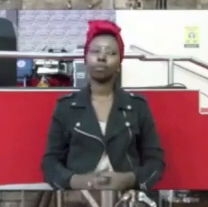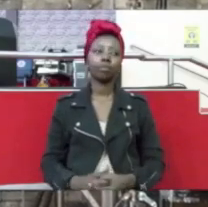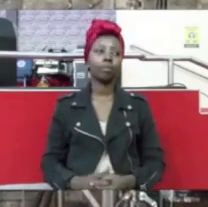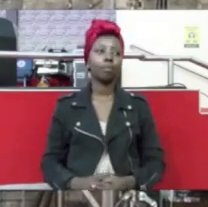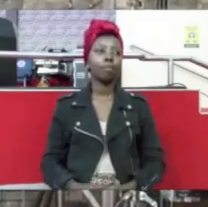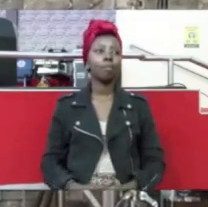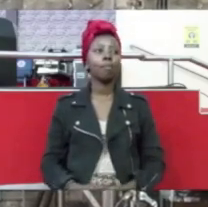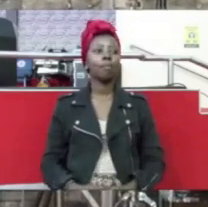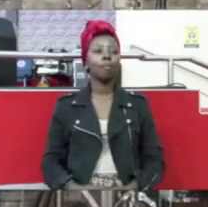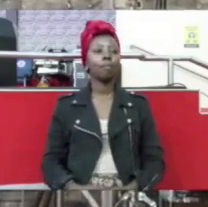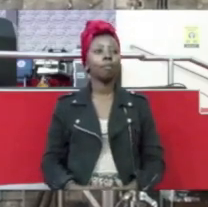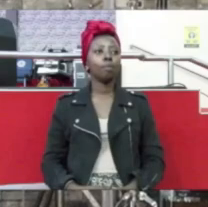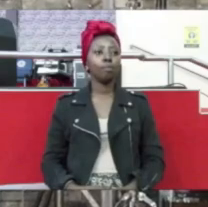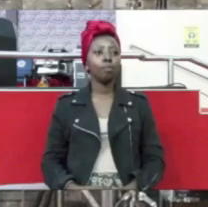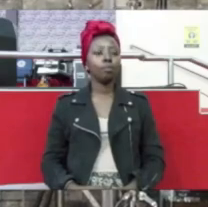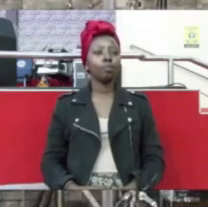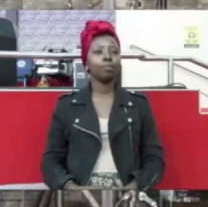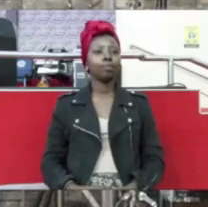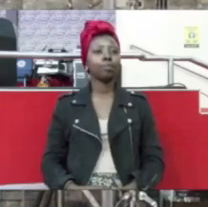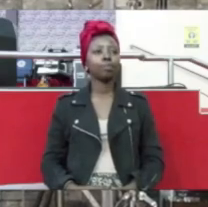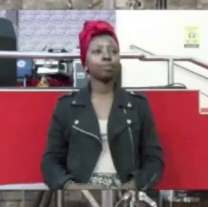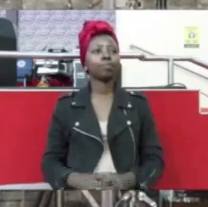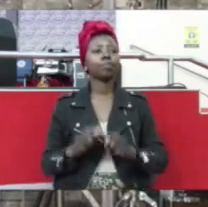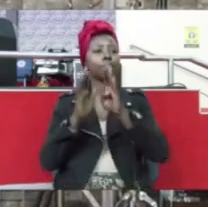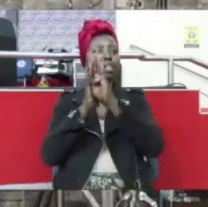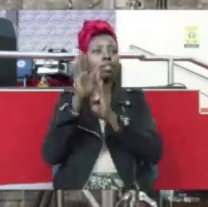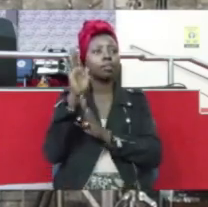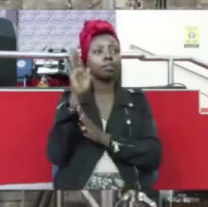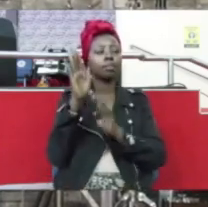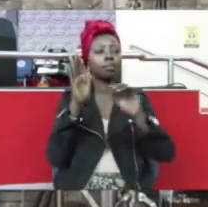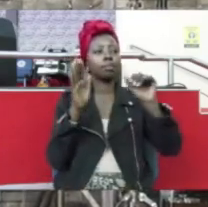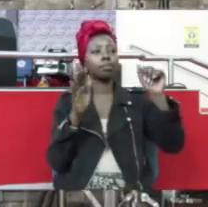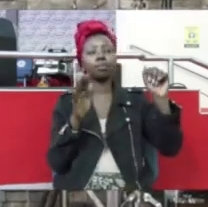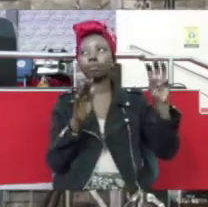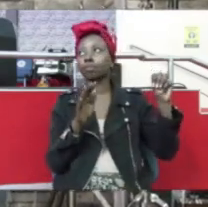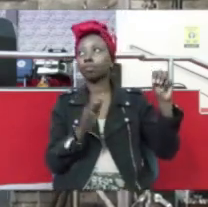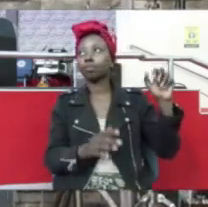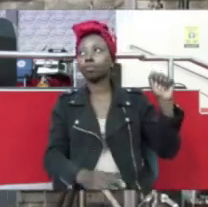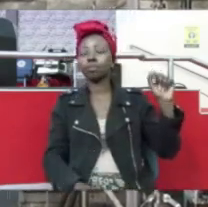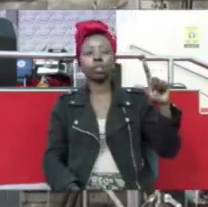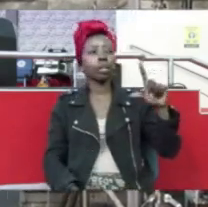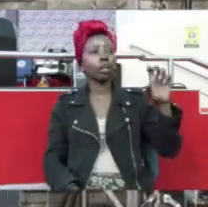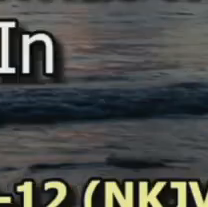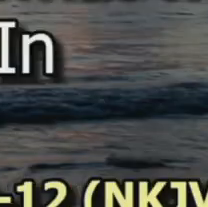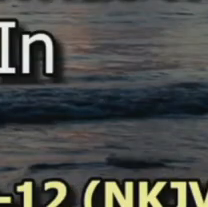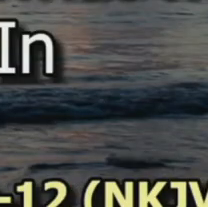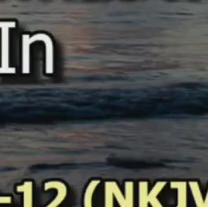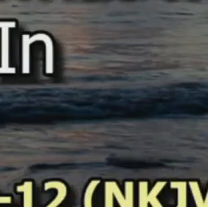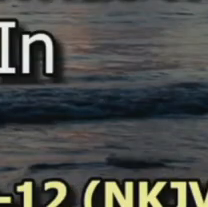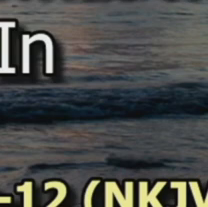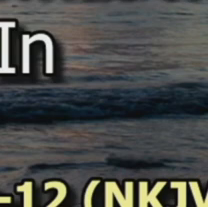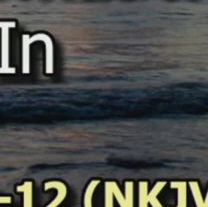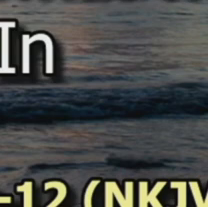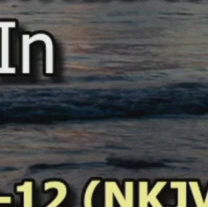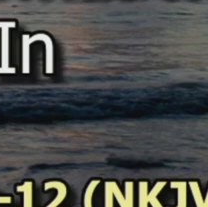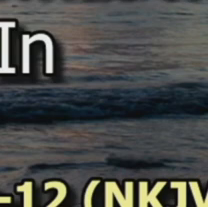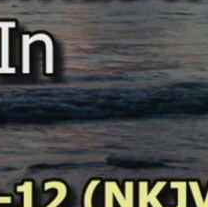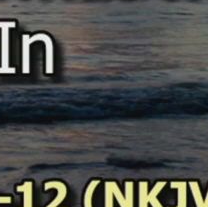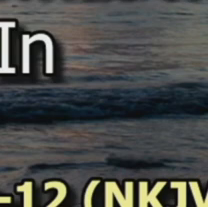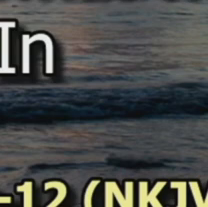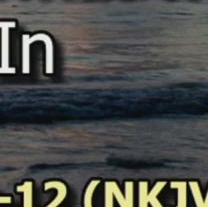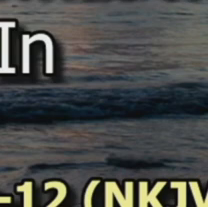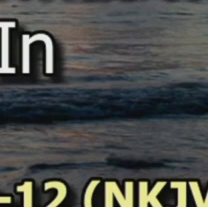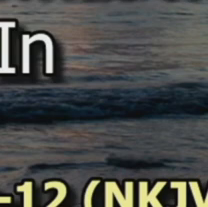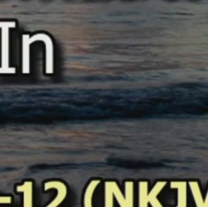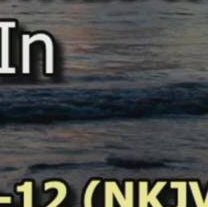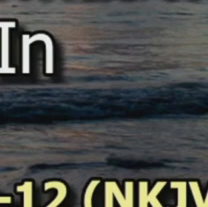kwa hivyo unashughulikia hiyo maneno. In the book of Malachi chapter 3 verse 8 to 12. Katika Malaki 3 mstari